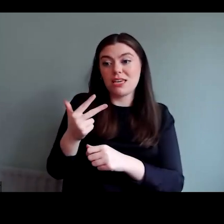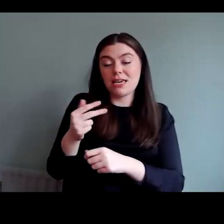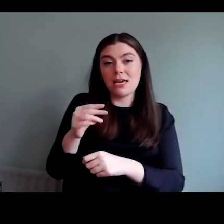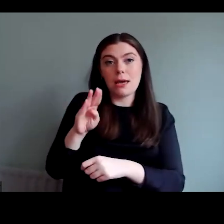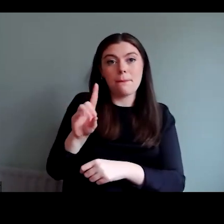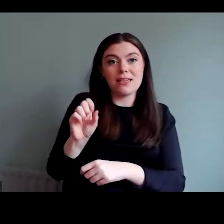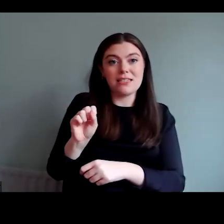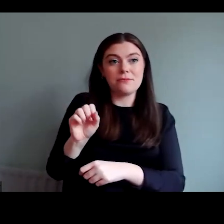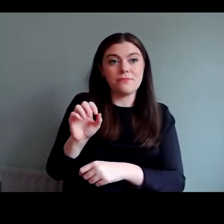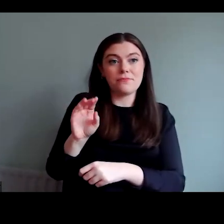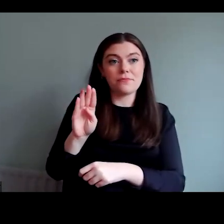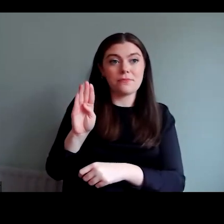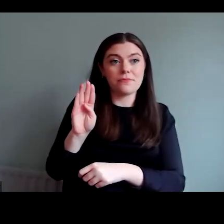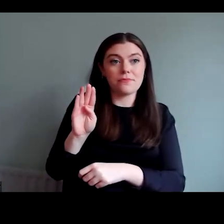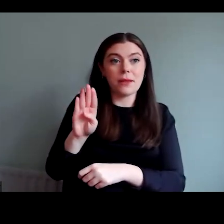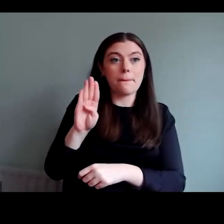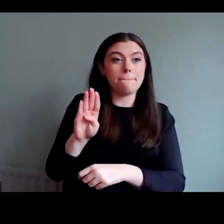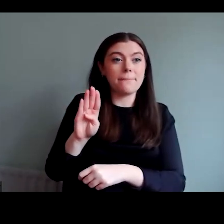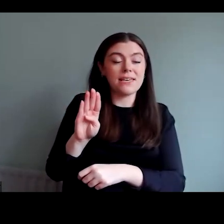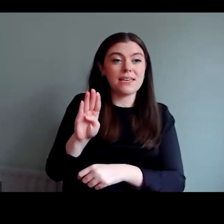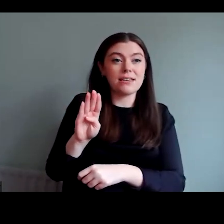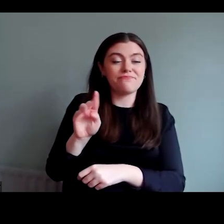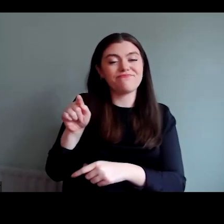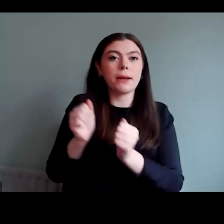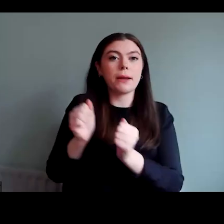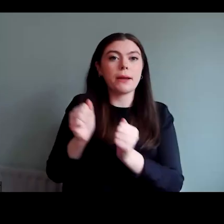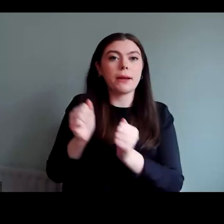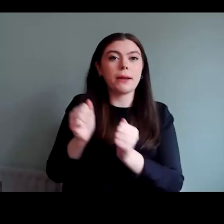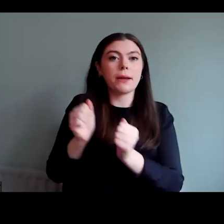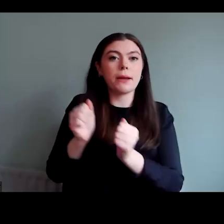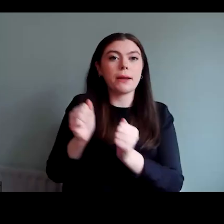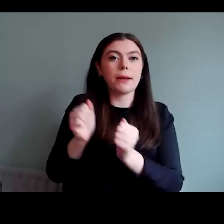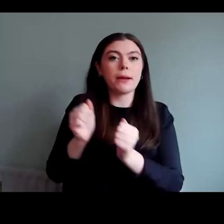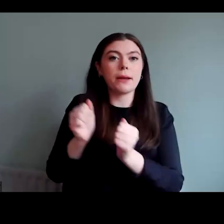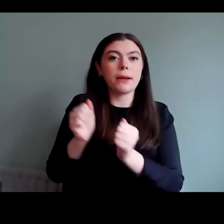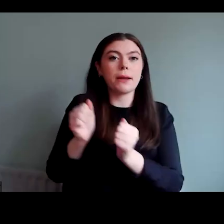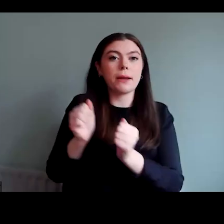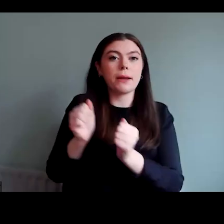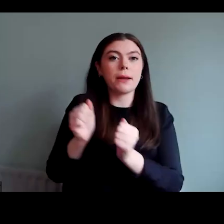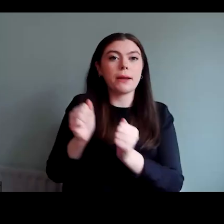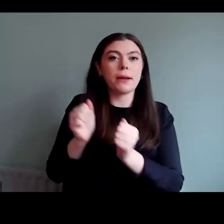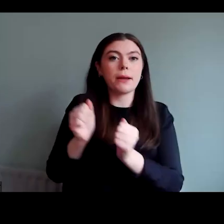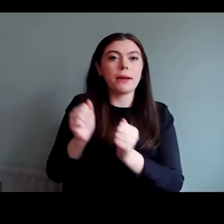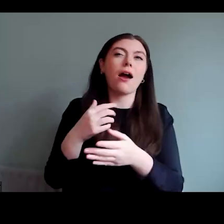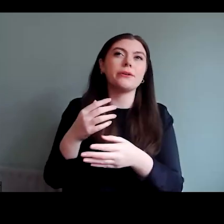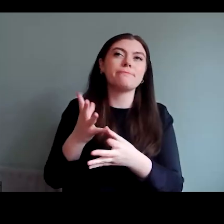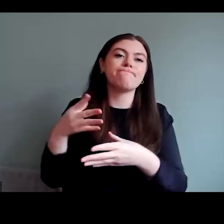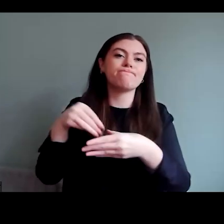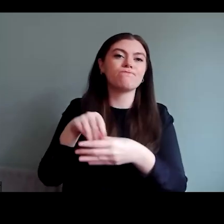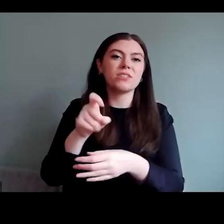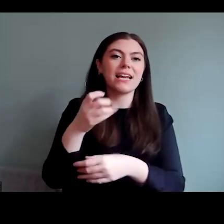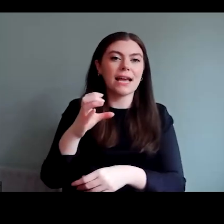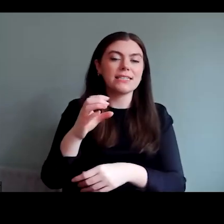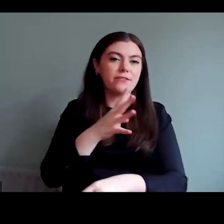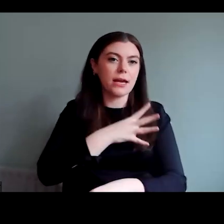had produced. So actually with that, I was on the executive committee for Friends of the Earth